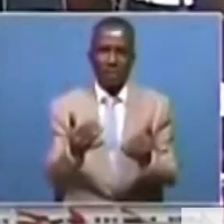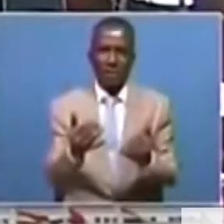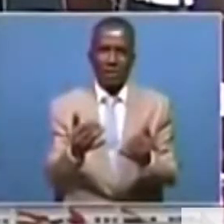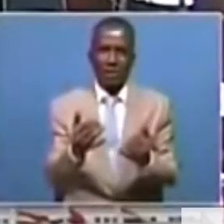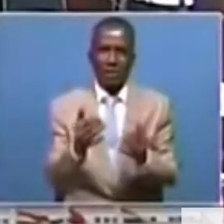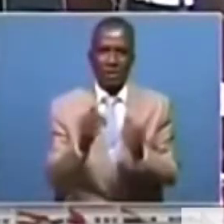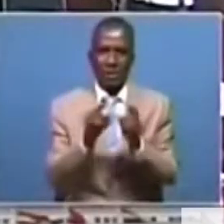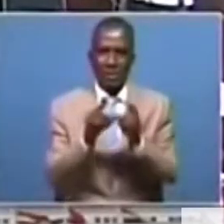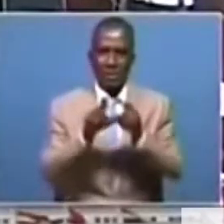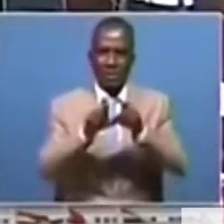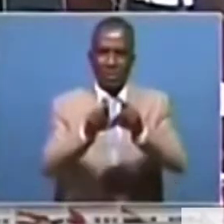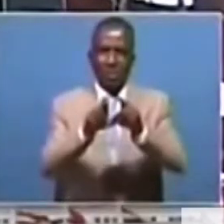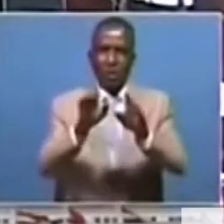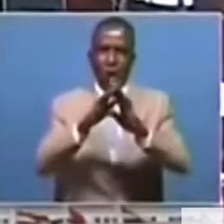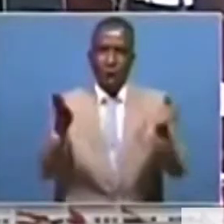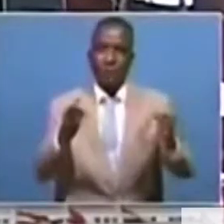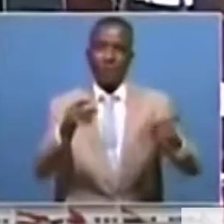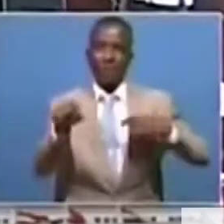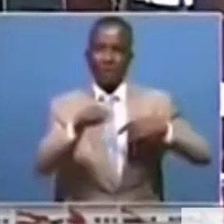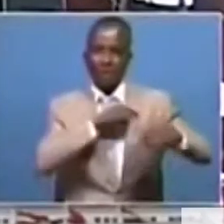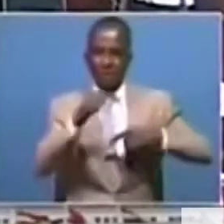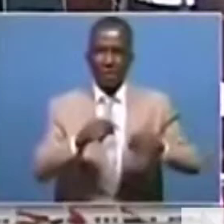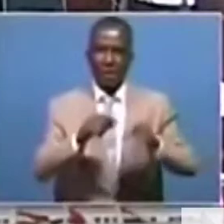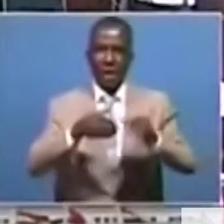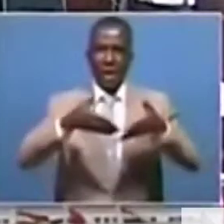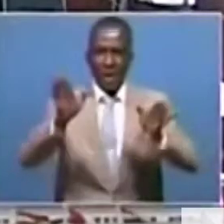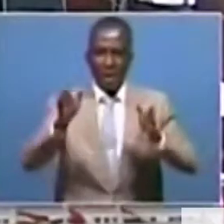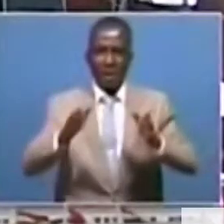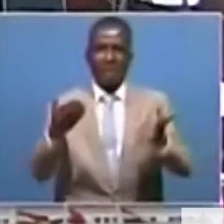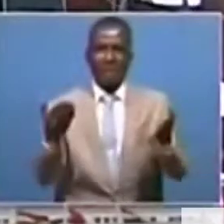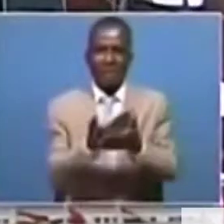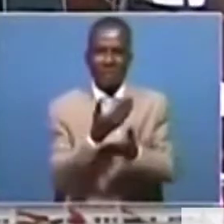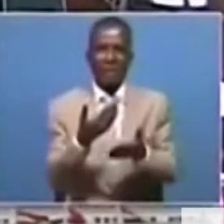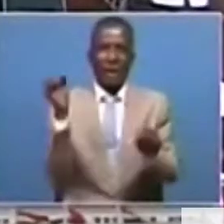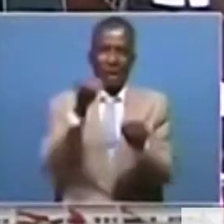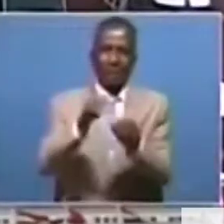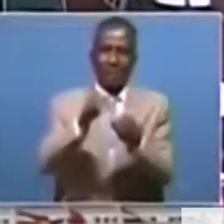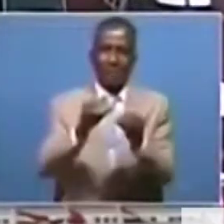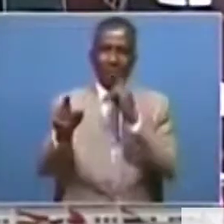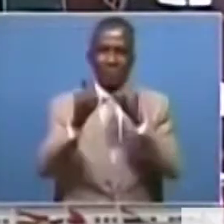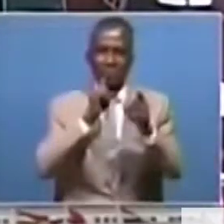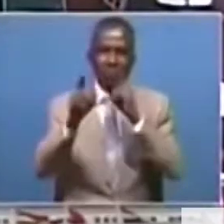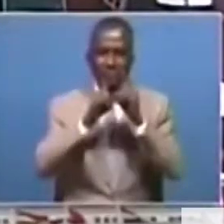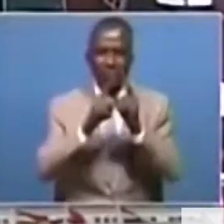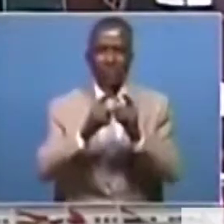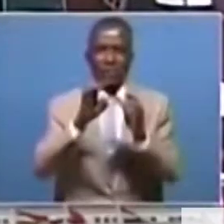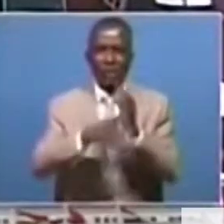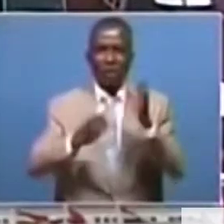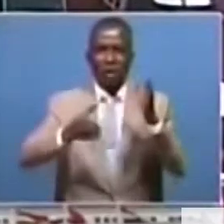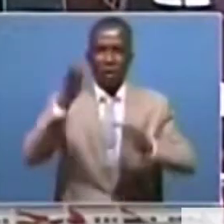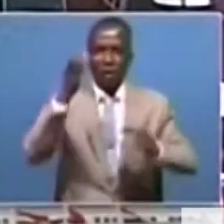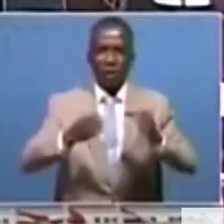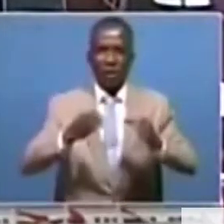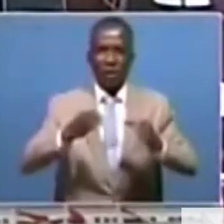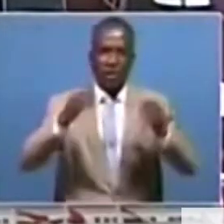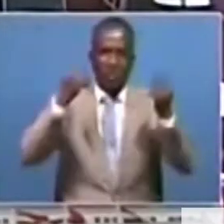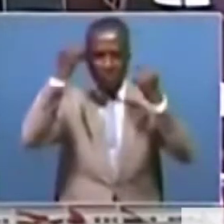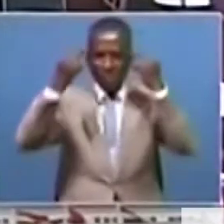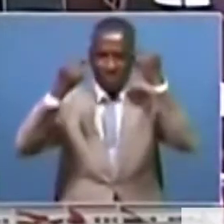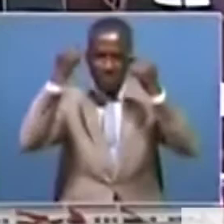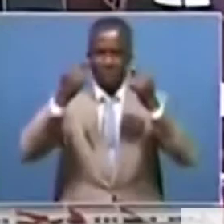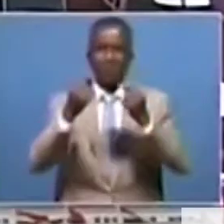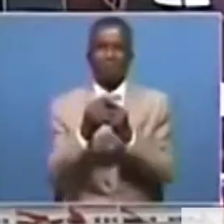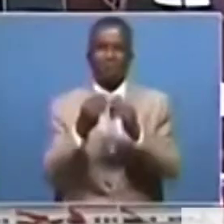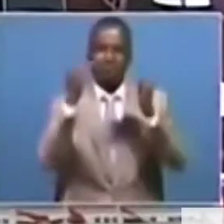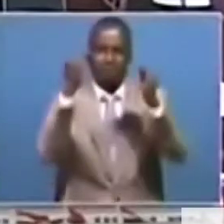the propriety of reopening proceedings to permit new additional evidence to be led or tendered, the court would typically consider the